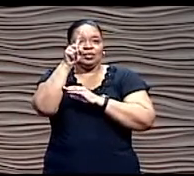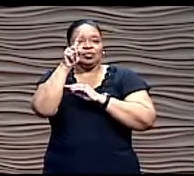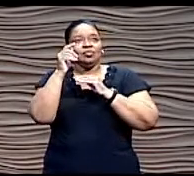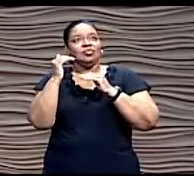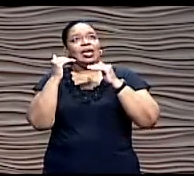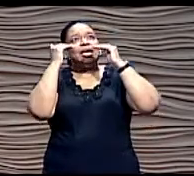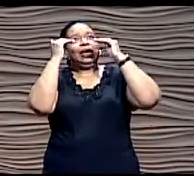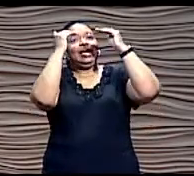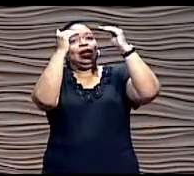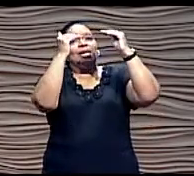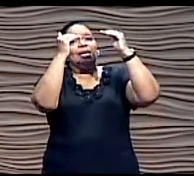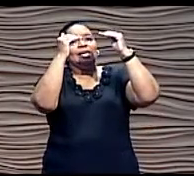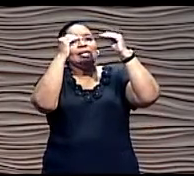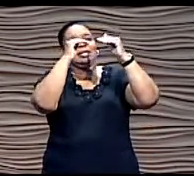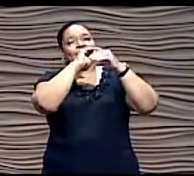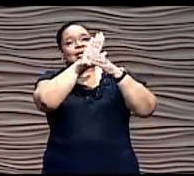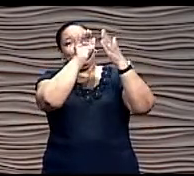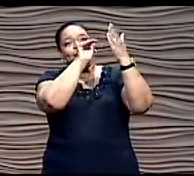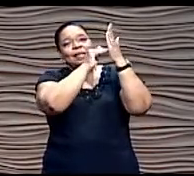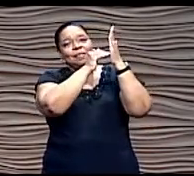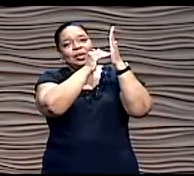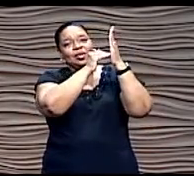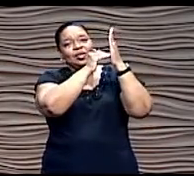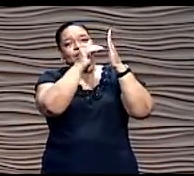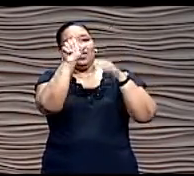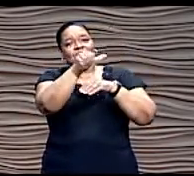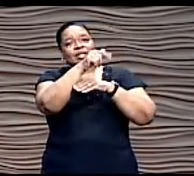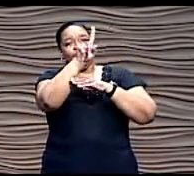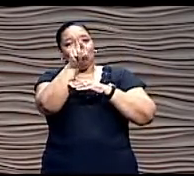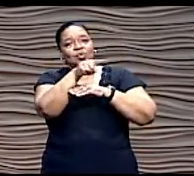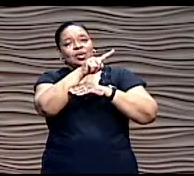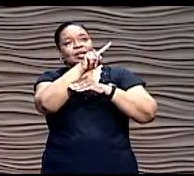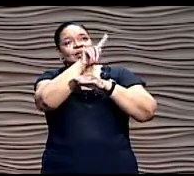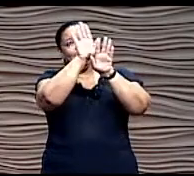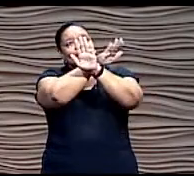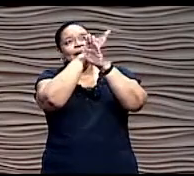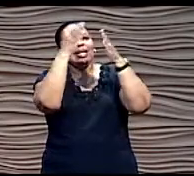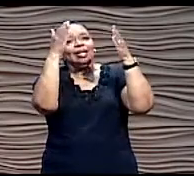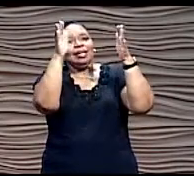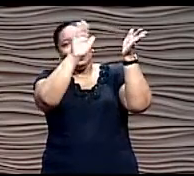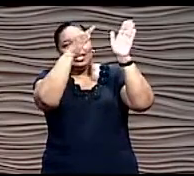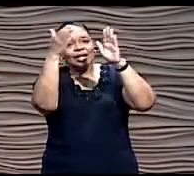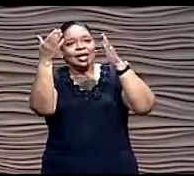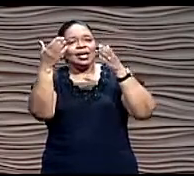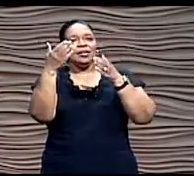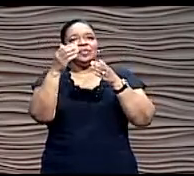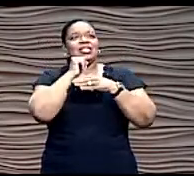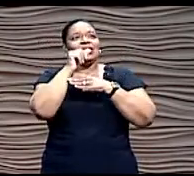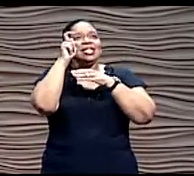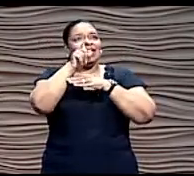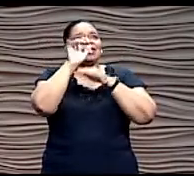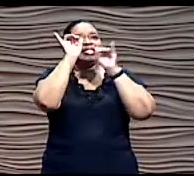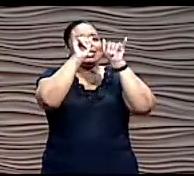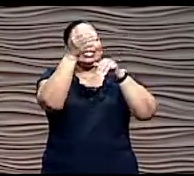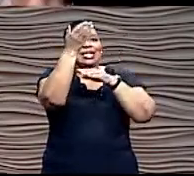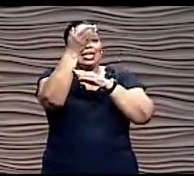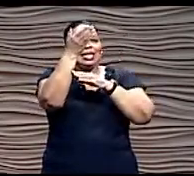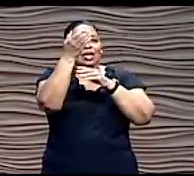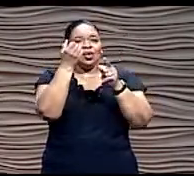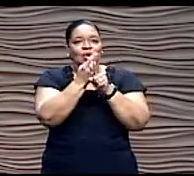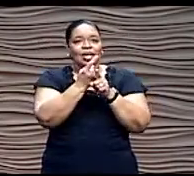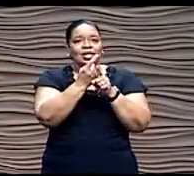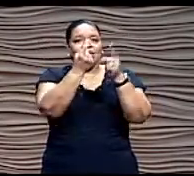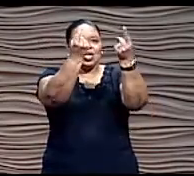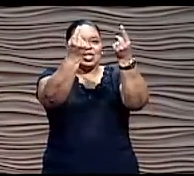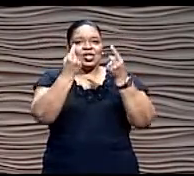way up in the middle of the wheel, in the air. But good news is, it doesn't have to stay up there, does it? God